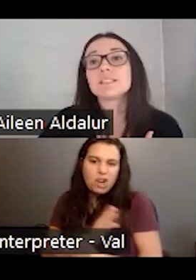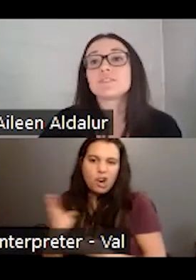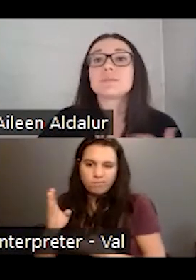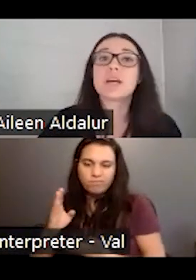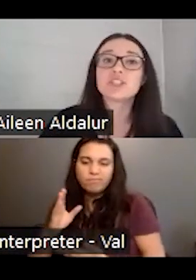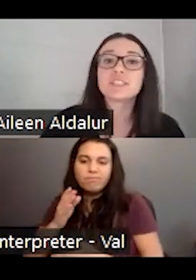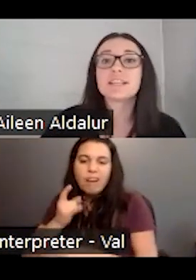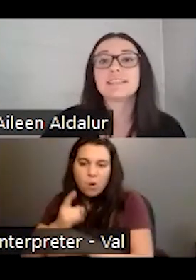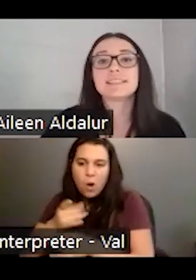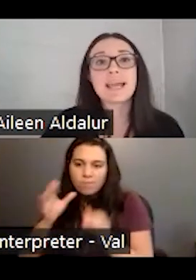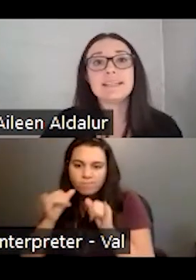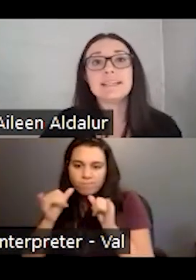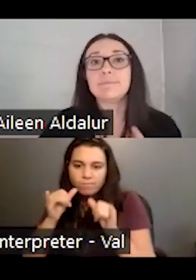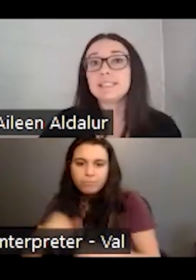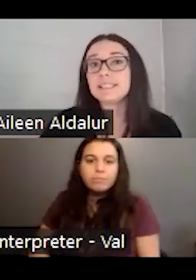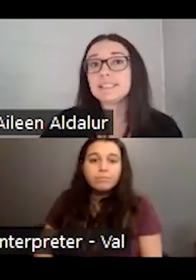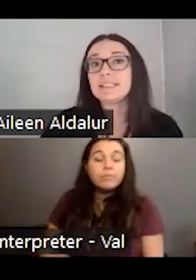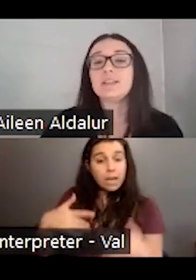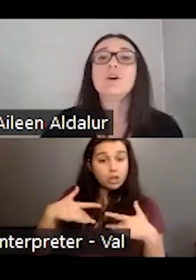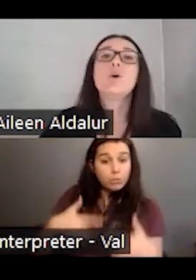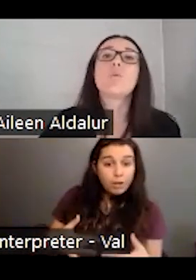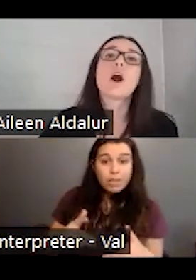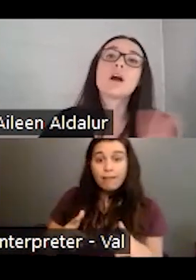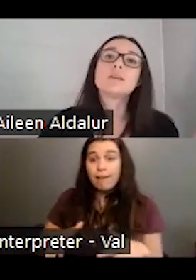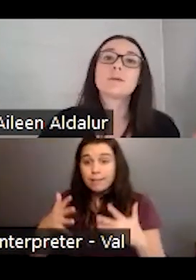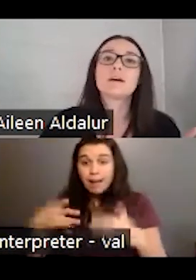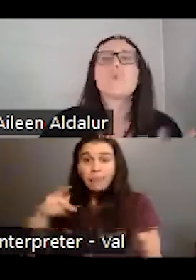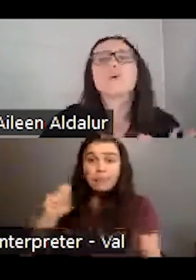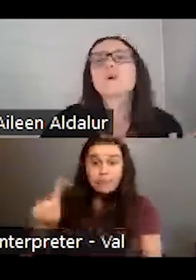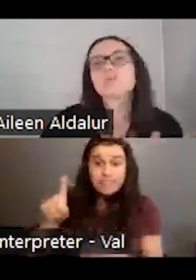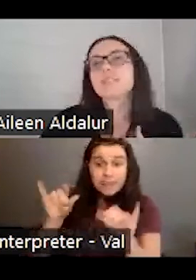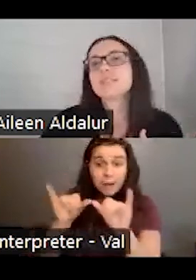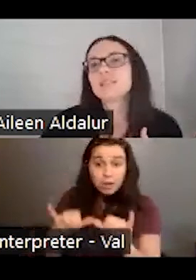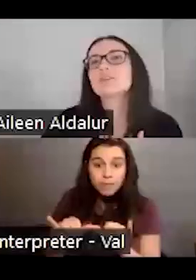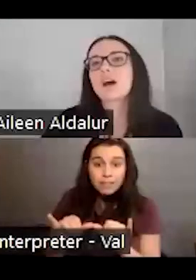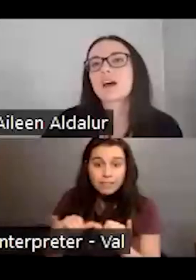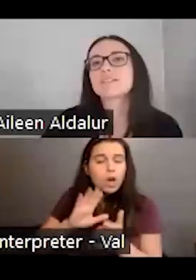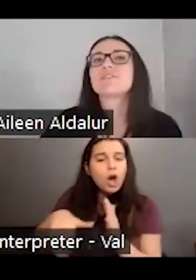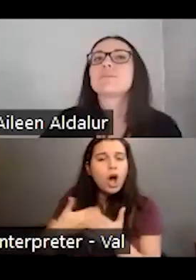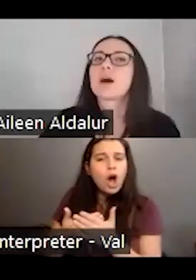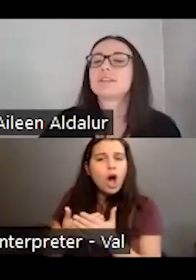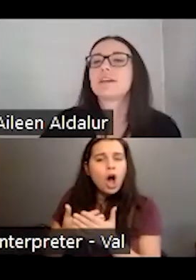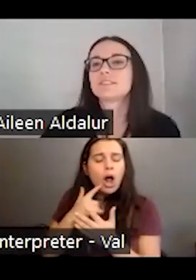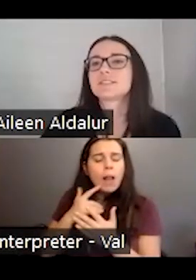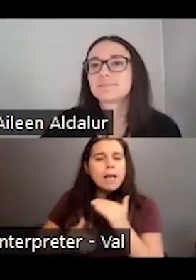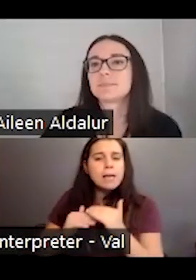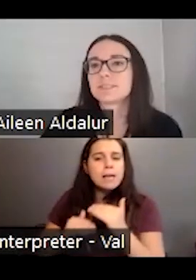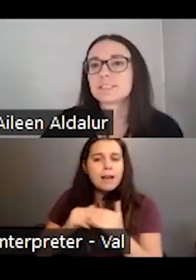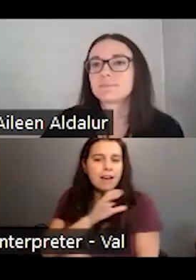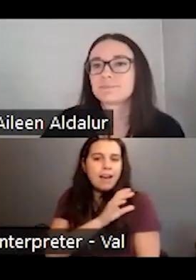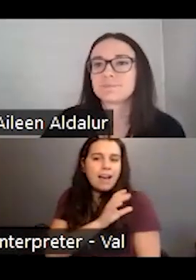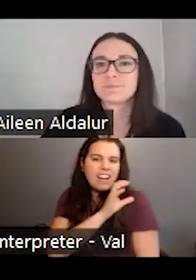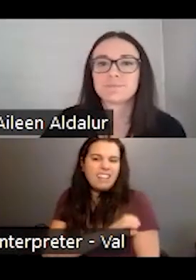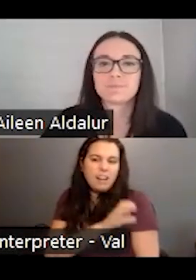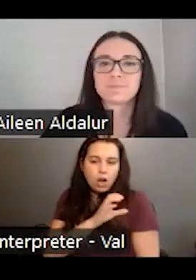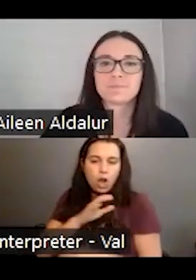sample means for depression, anxiety, and PTSD were all above or close to the clinical cutoffs for moderate levels of